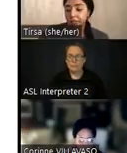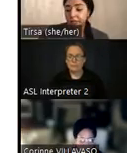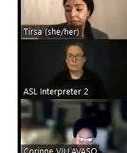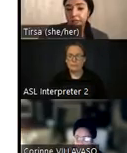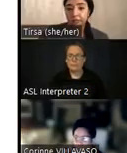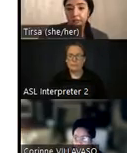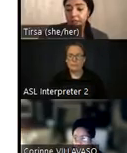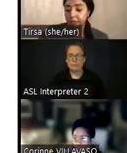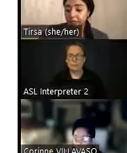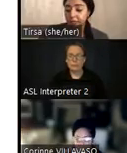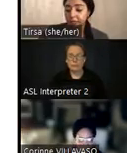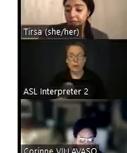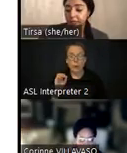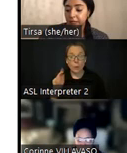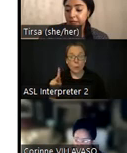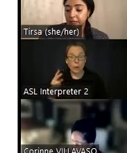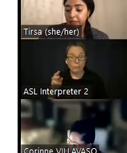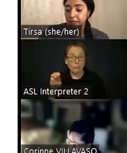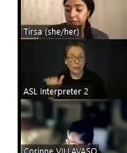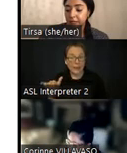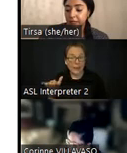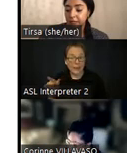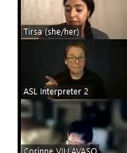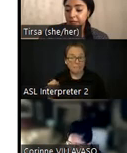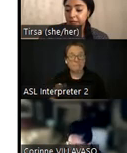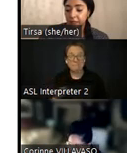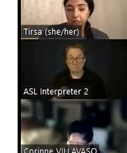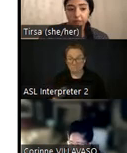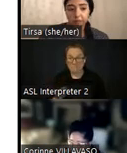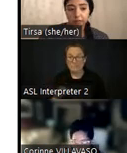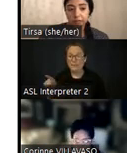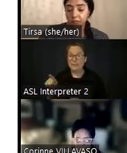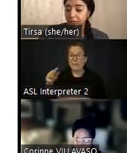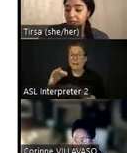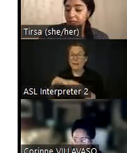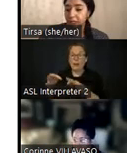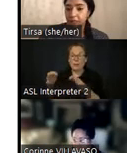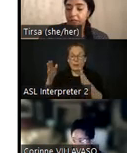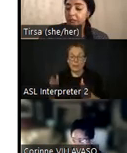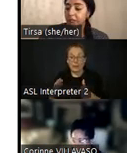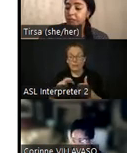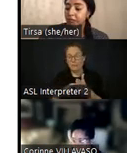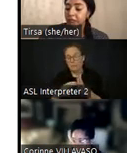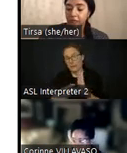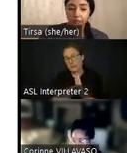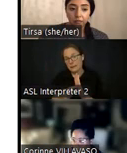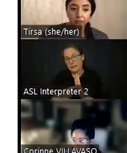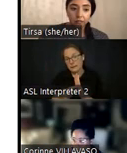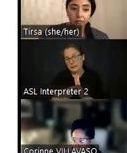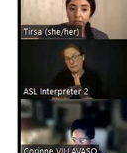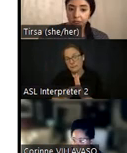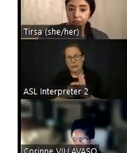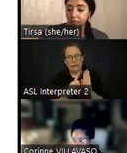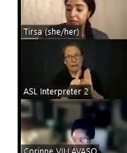Hey, Sophia. I would intention it to function as if someone has, and we'll get to this later on